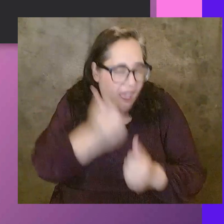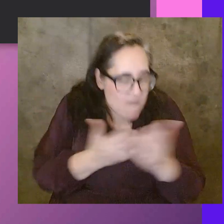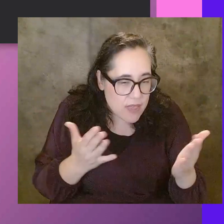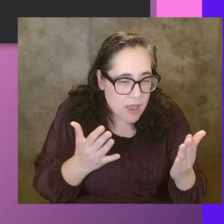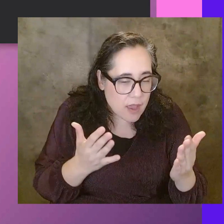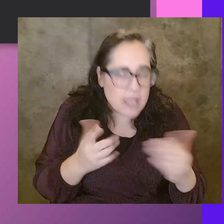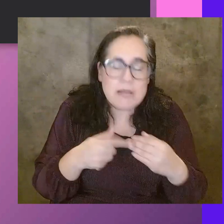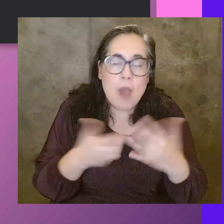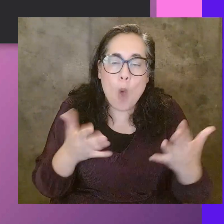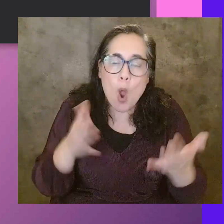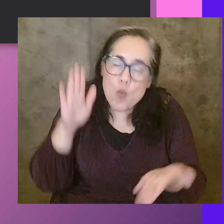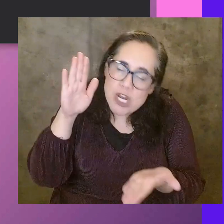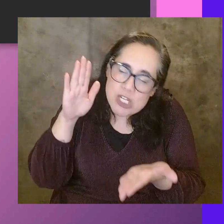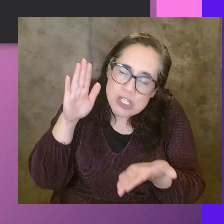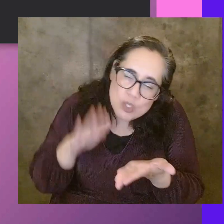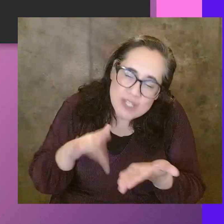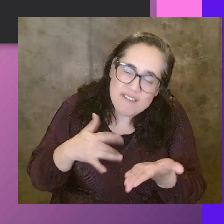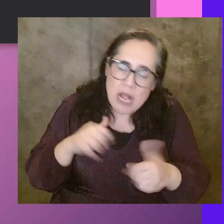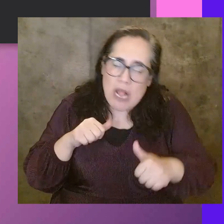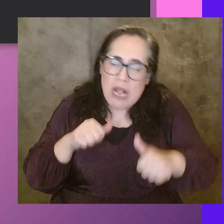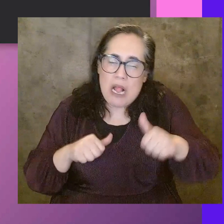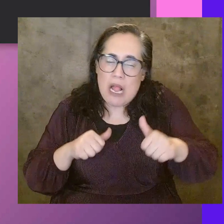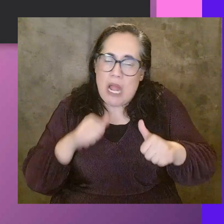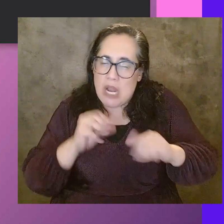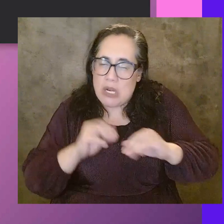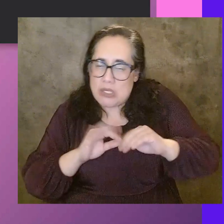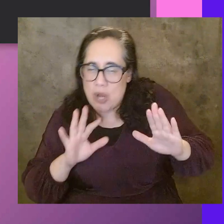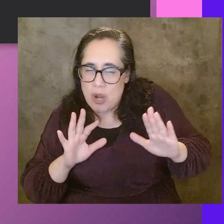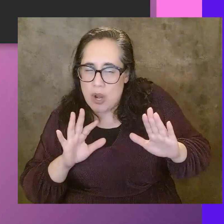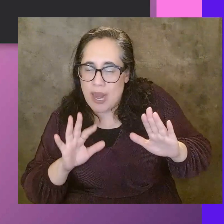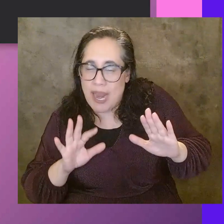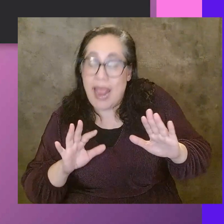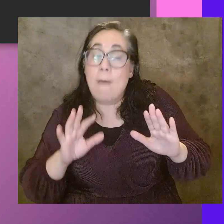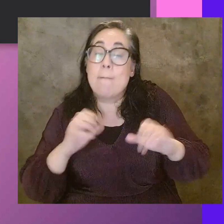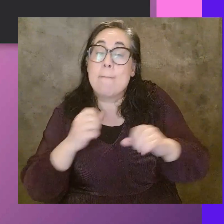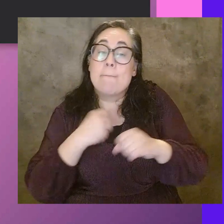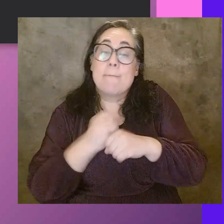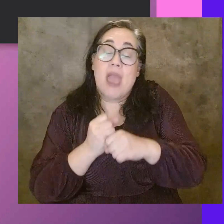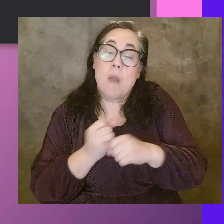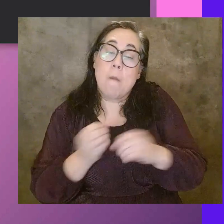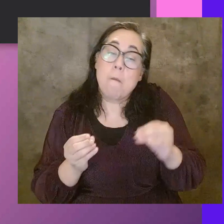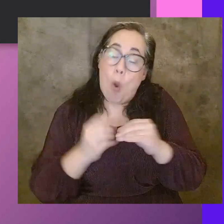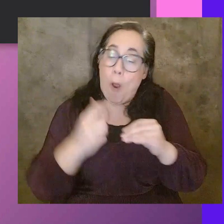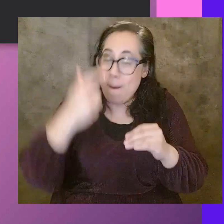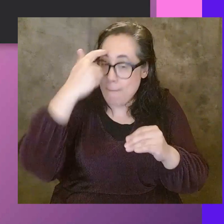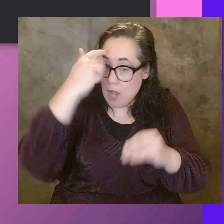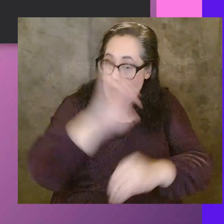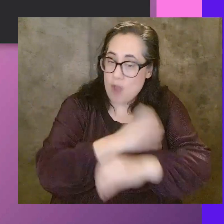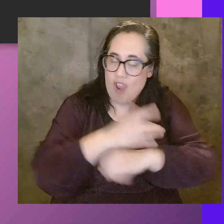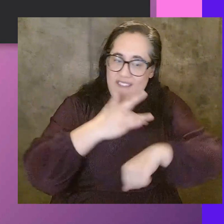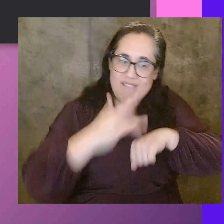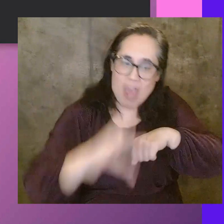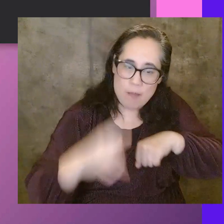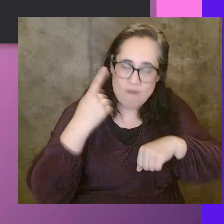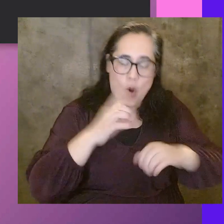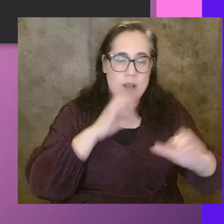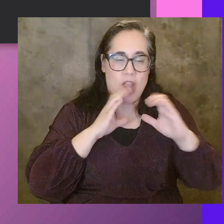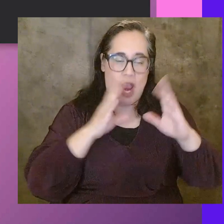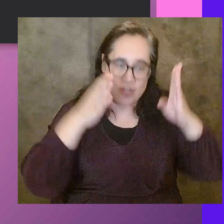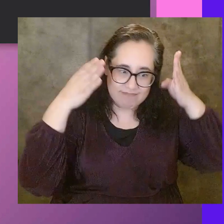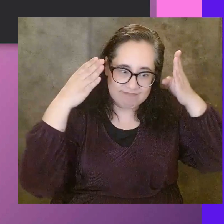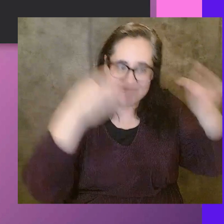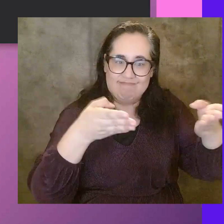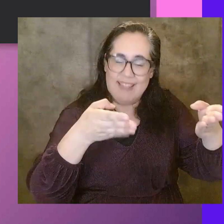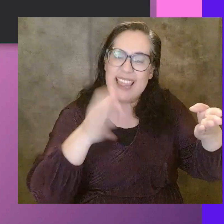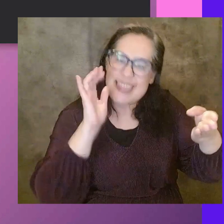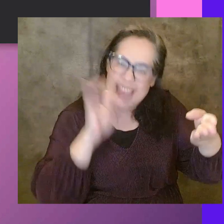isn't about knowing everything. It's about reducing enough uncertainty that we have more mental energy available for the